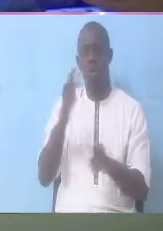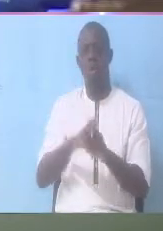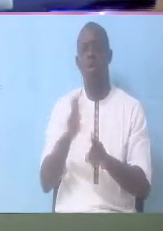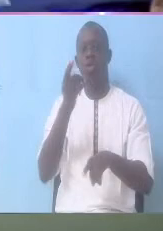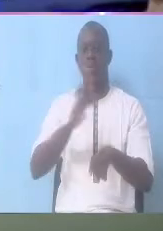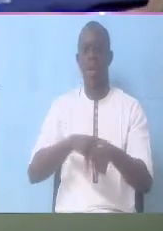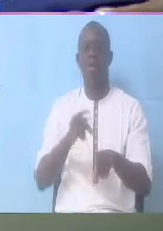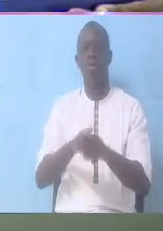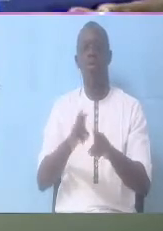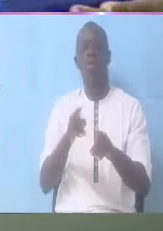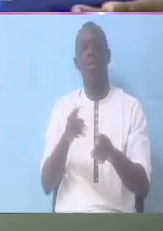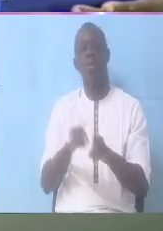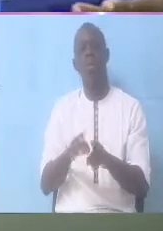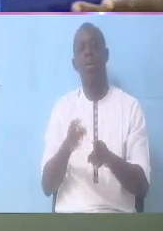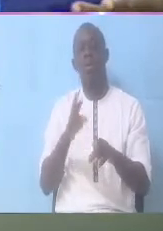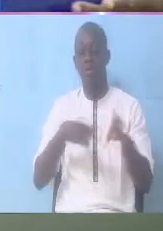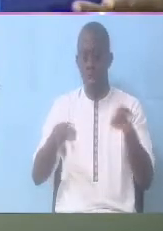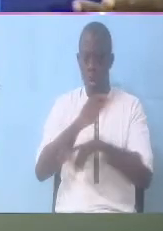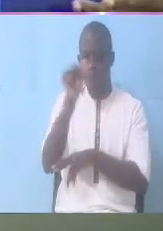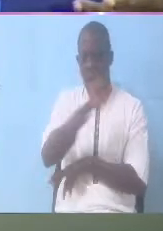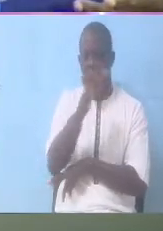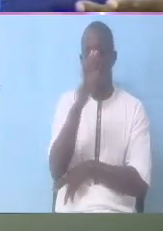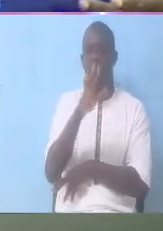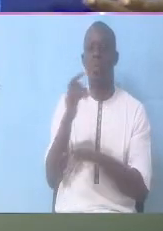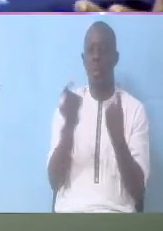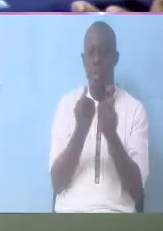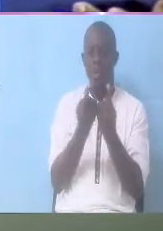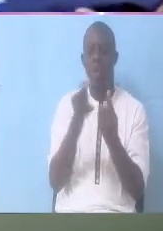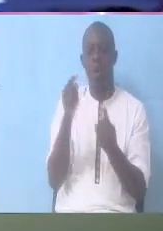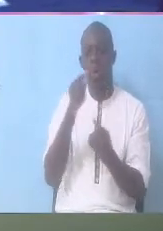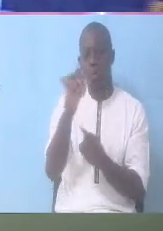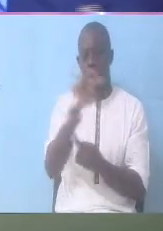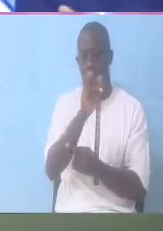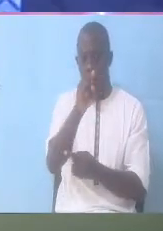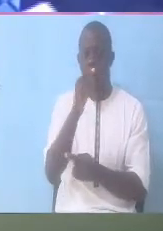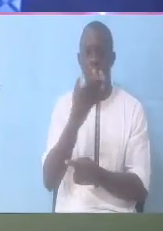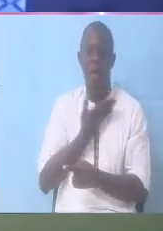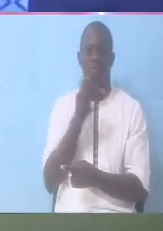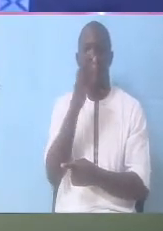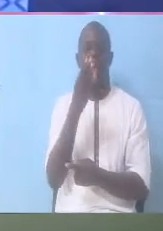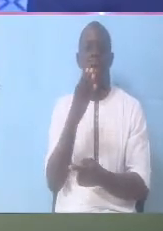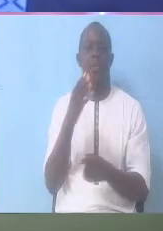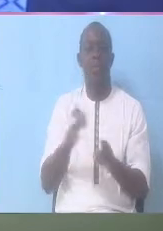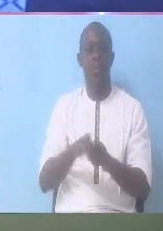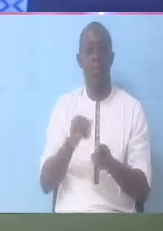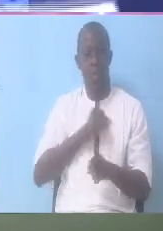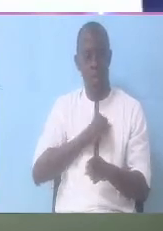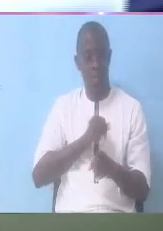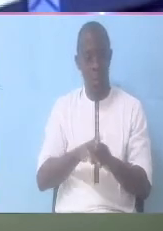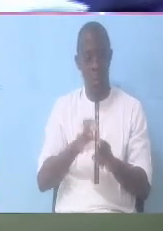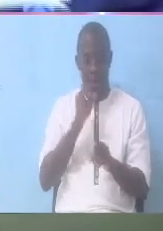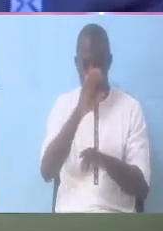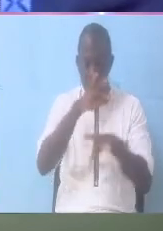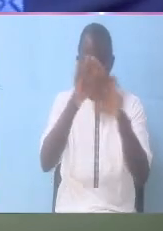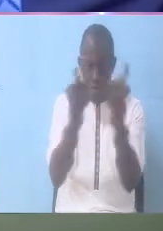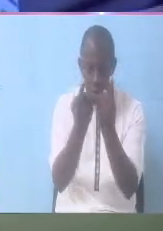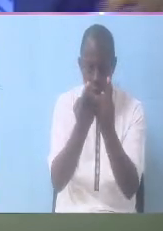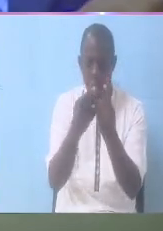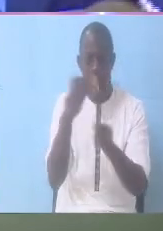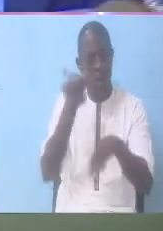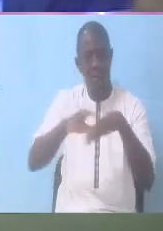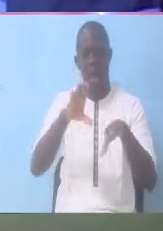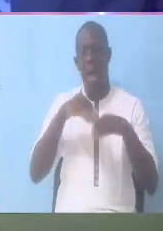backtrack from things that you have said. I'm not backtracking. I have to explain because there are so many names there. I have to explain from what I